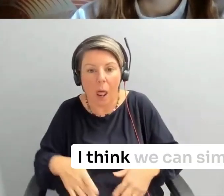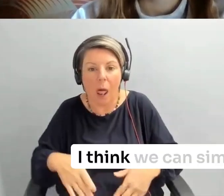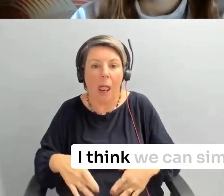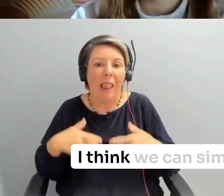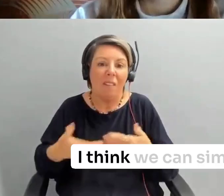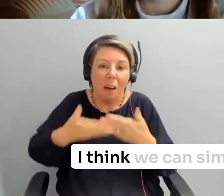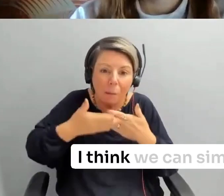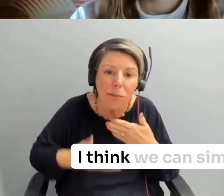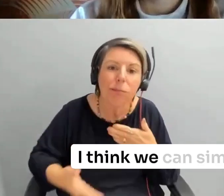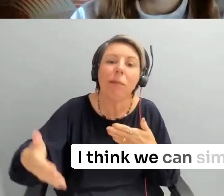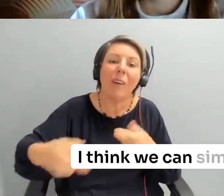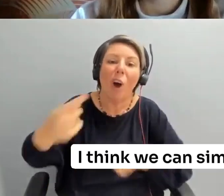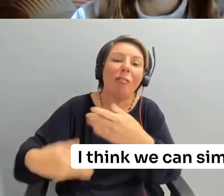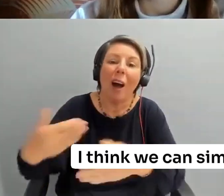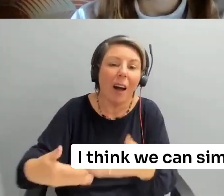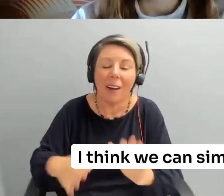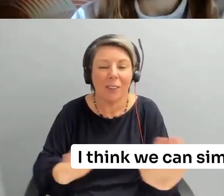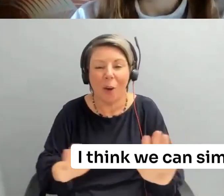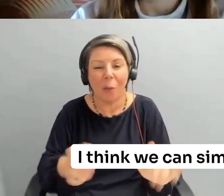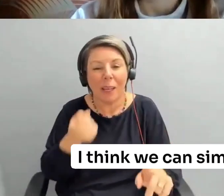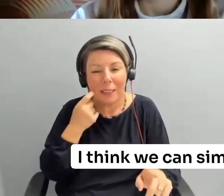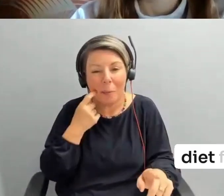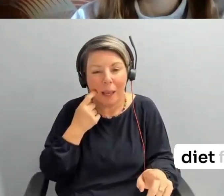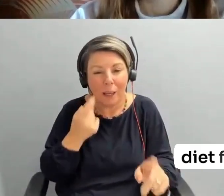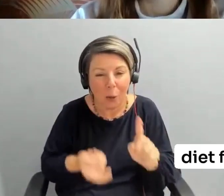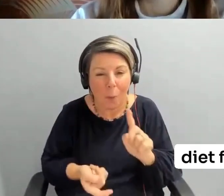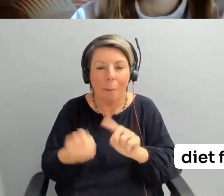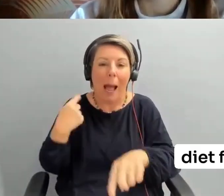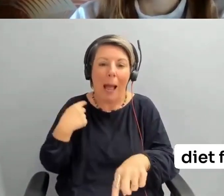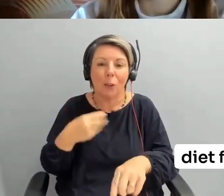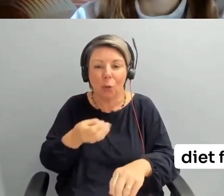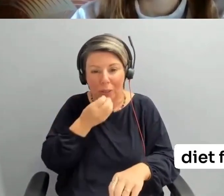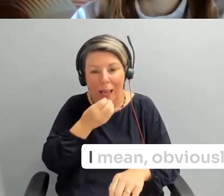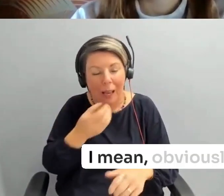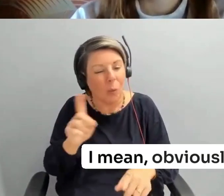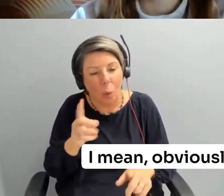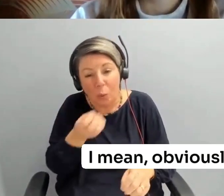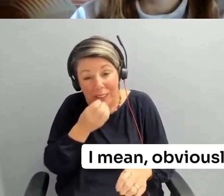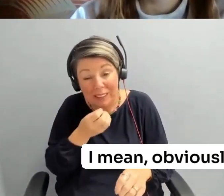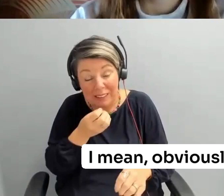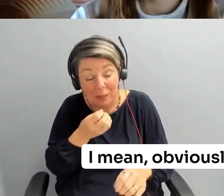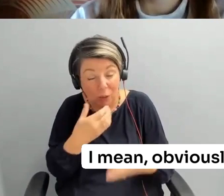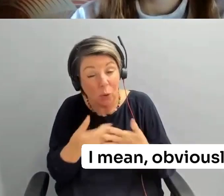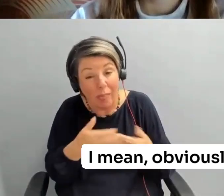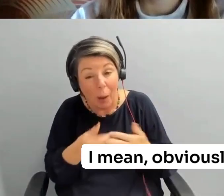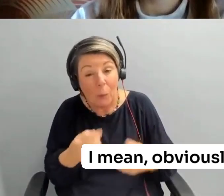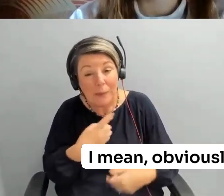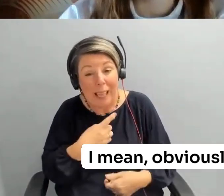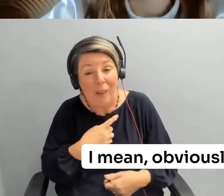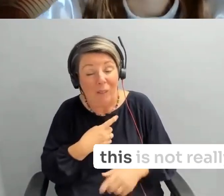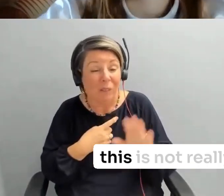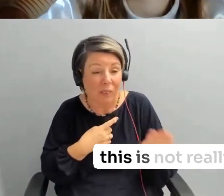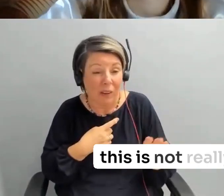think we can simplify things and go back to diet for a lot of that. I mean, obviously, you know,